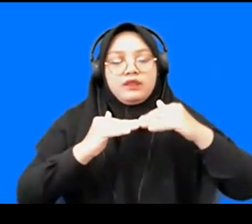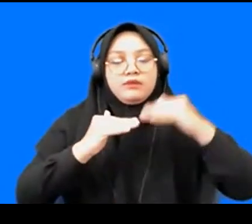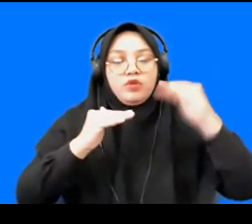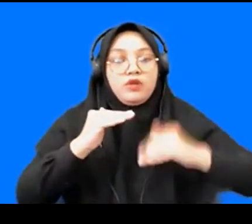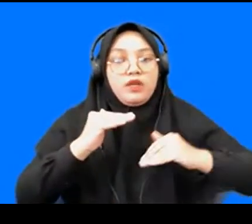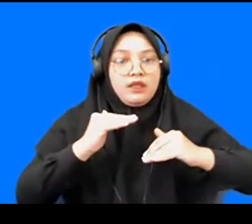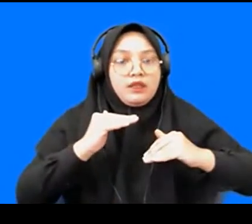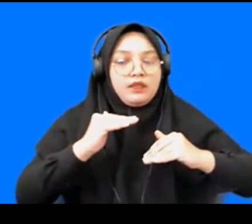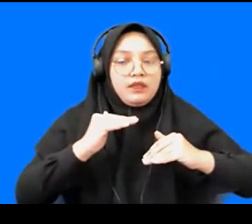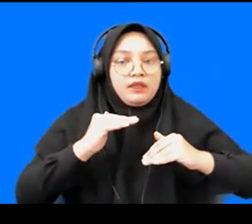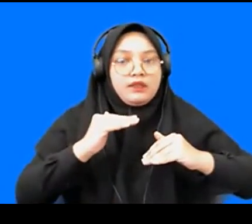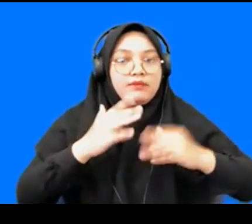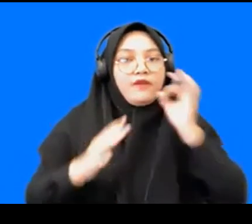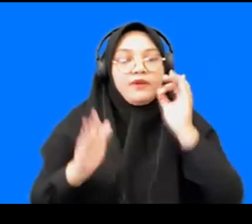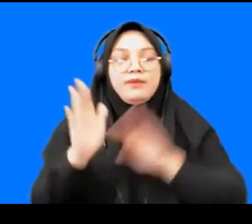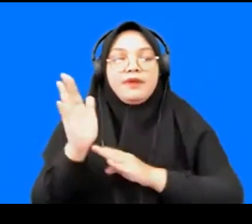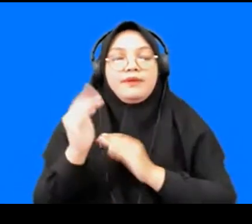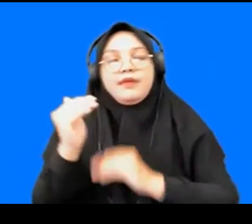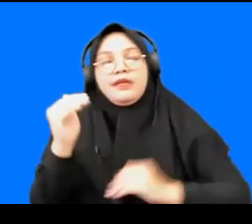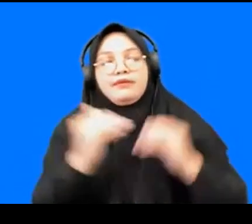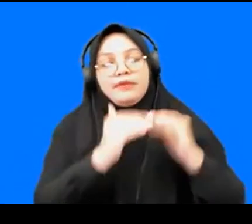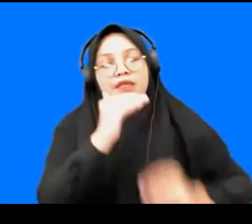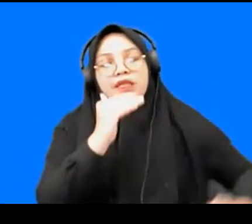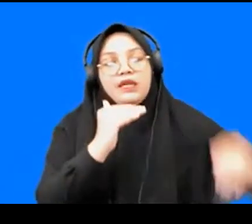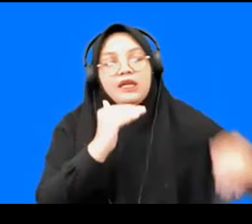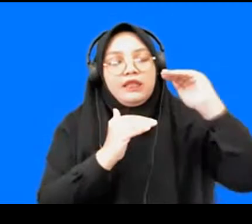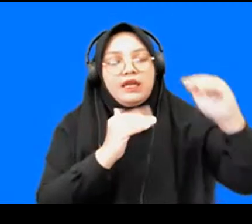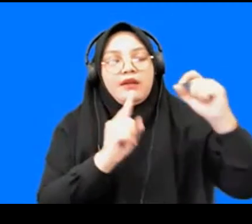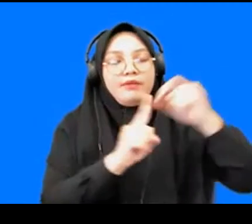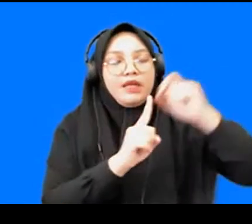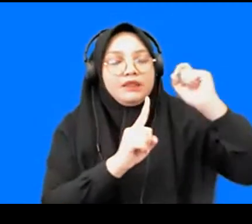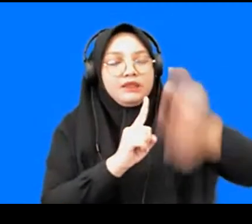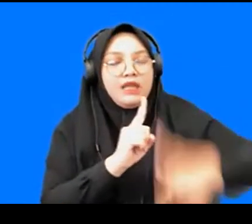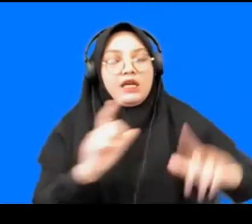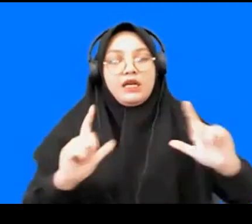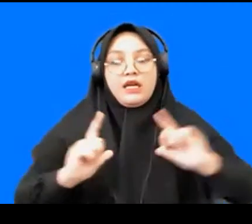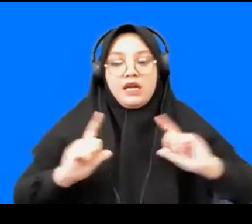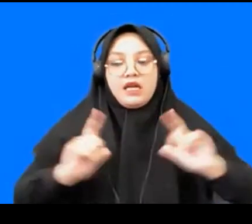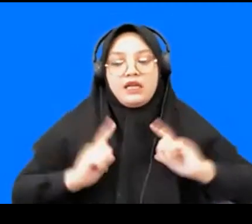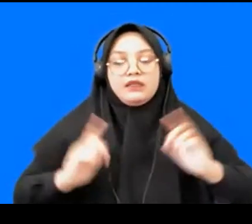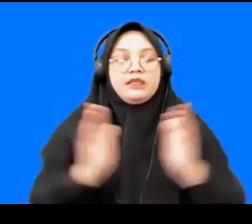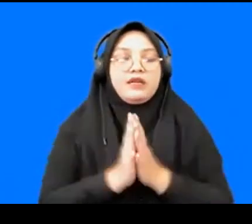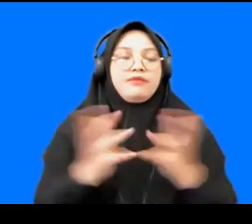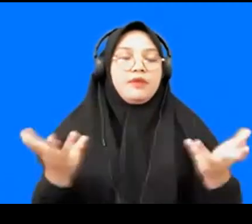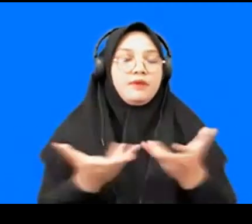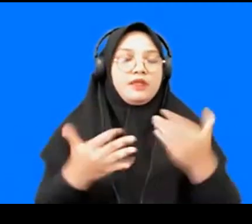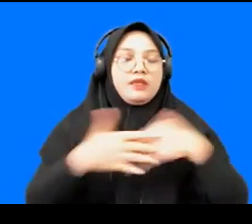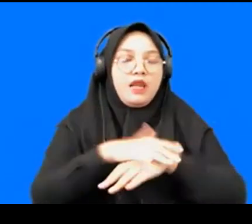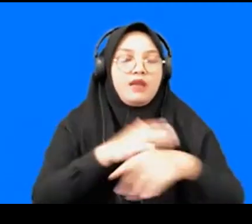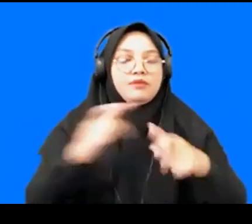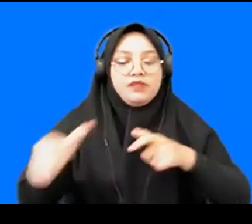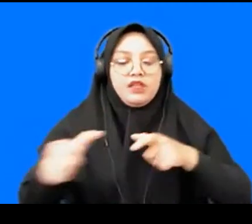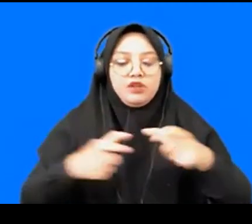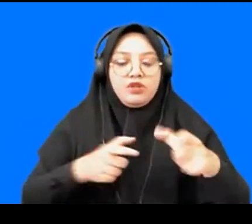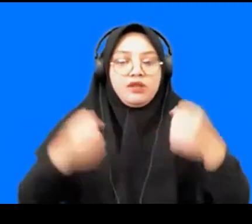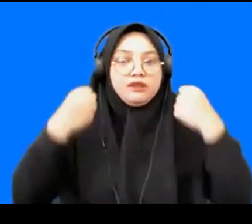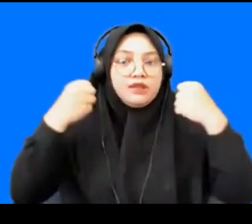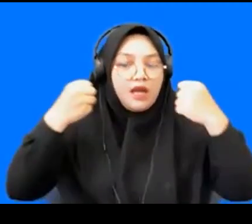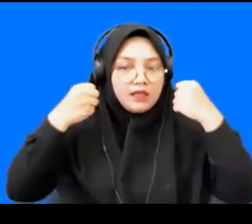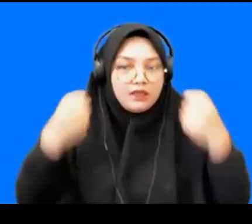very marginalized people in terms of healthcare and even food subsidy, and also, of course,